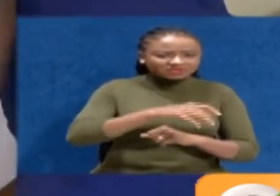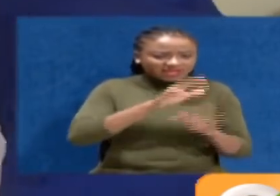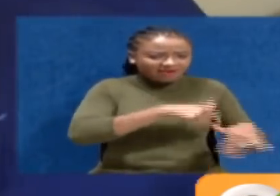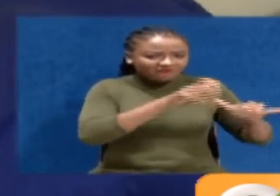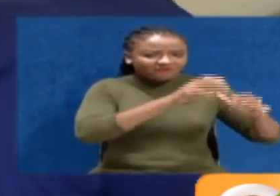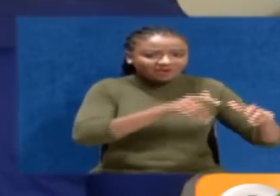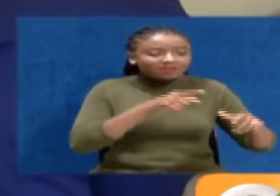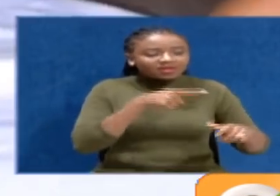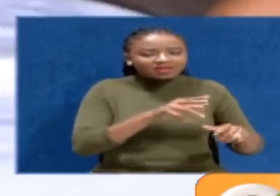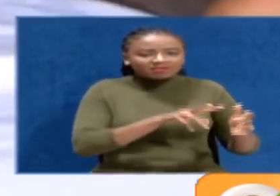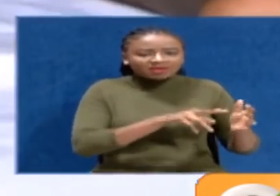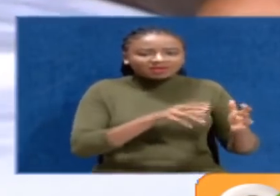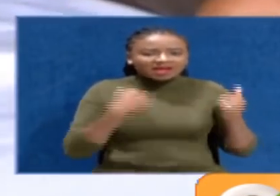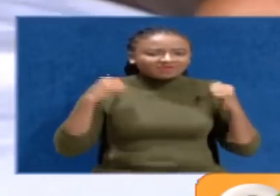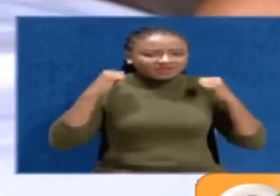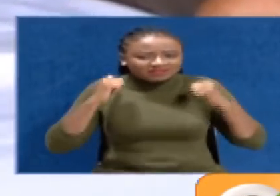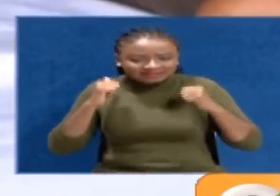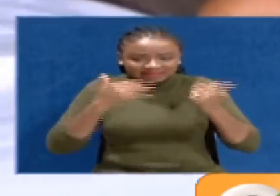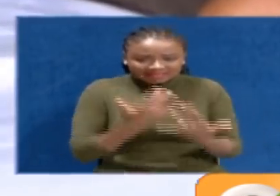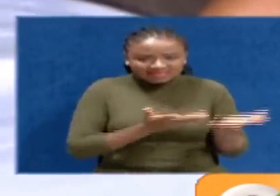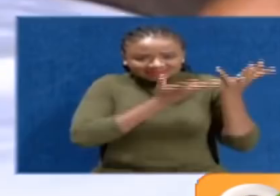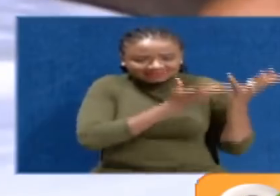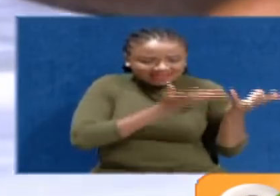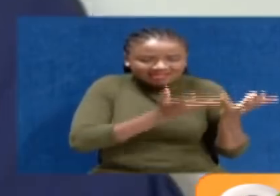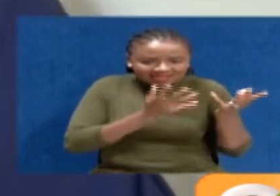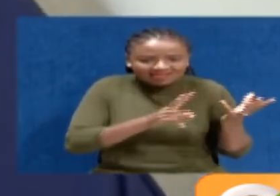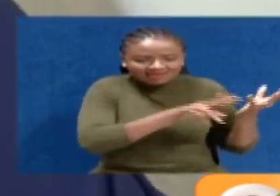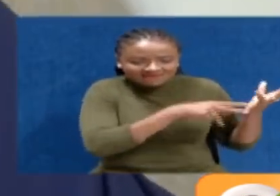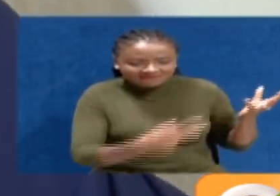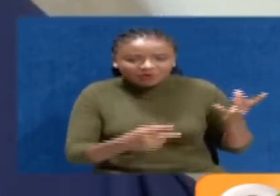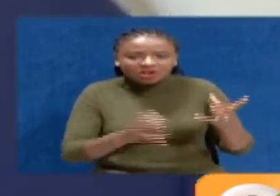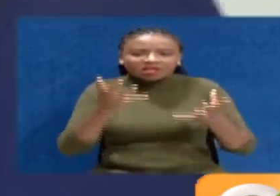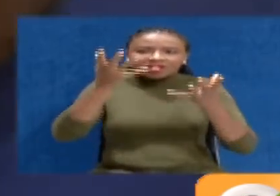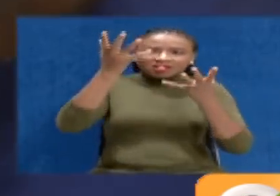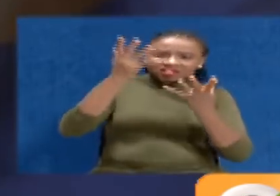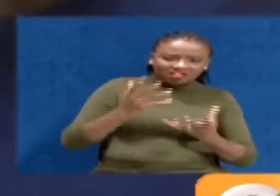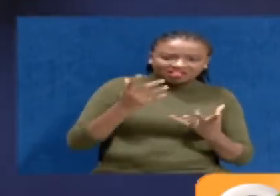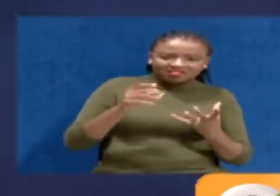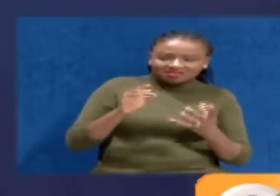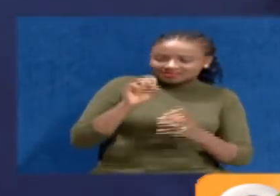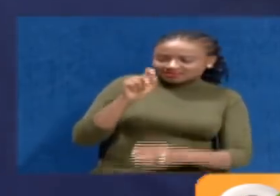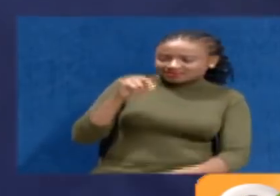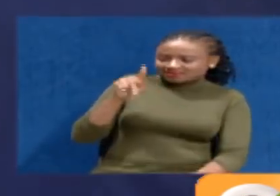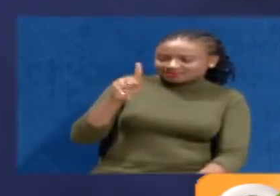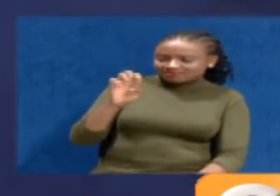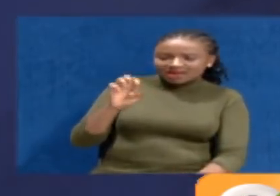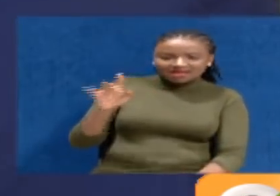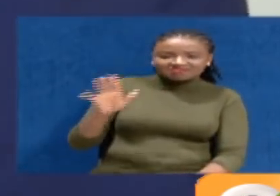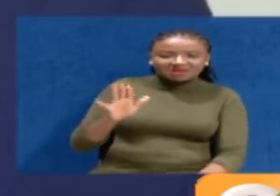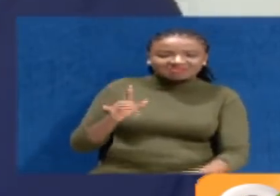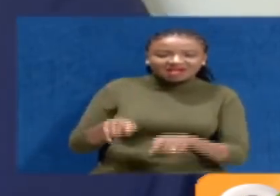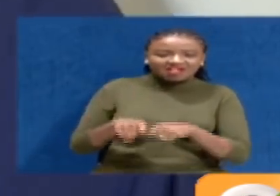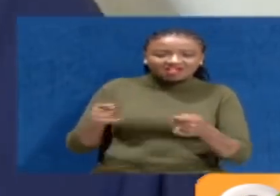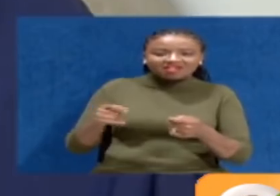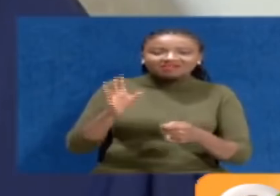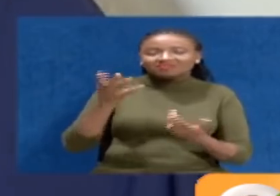friend tripped while they were carrying a huge log. The weight fell on him, causing his spine to snap. He is now